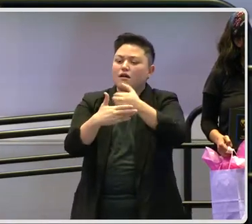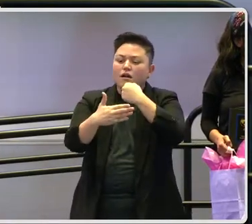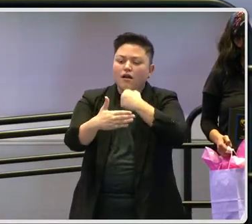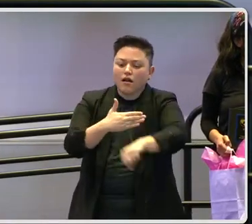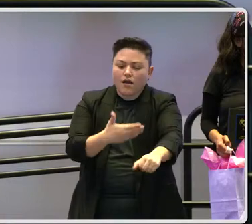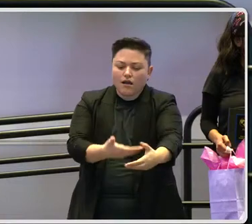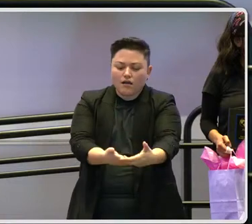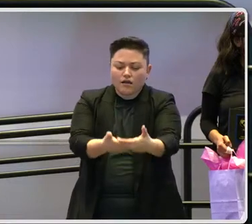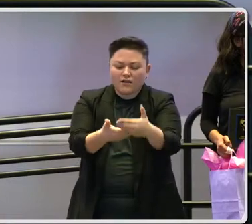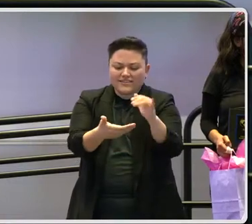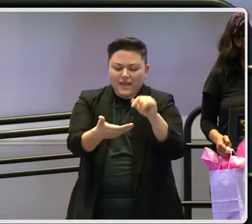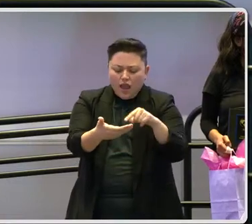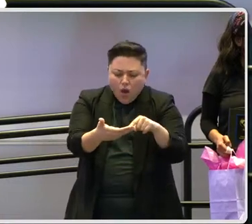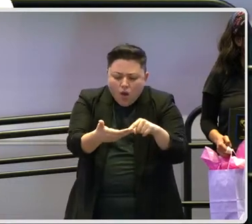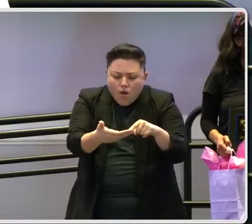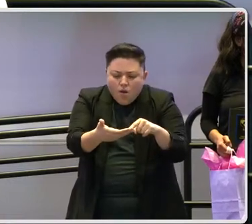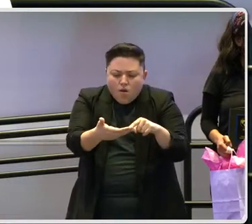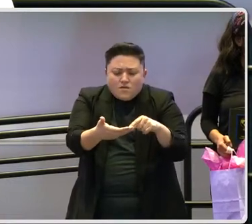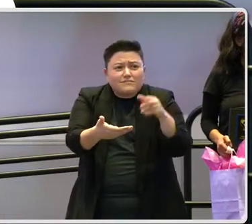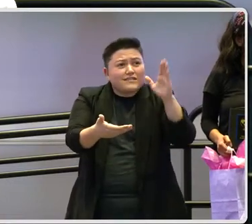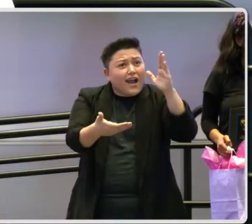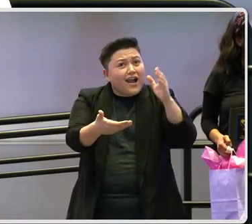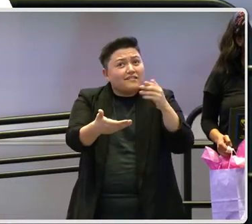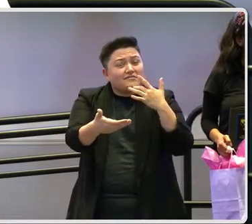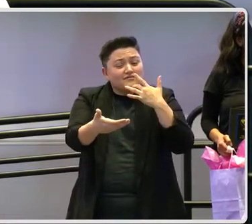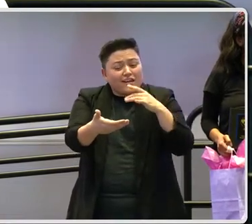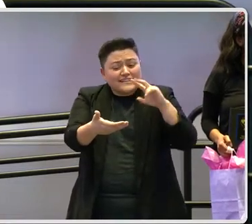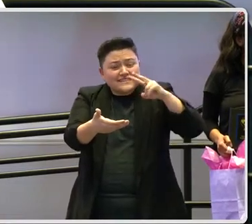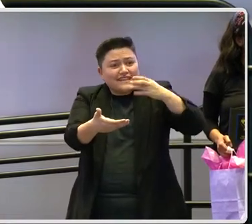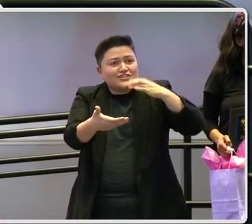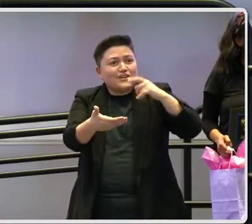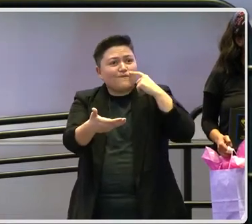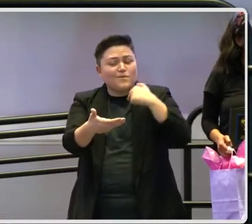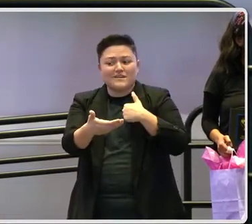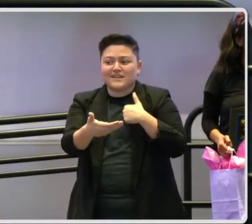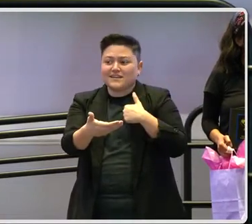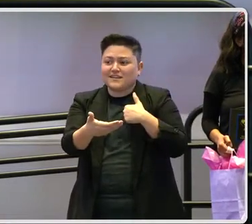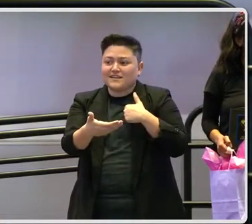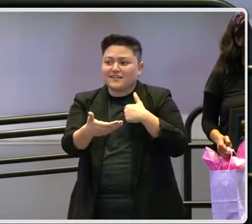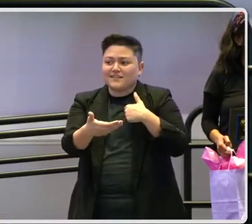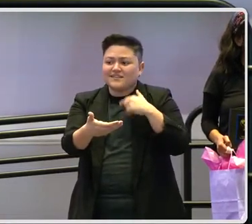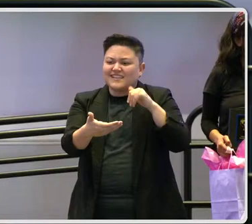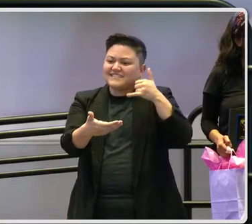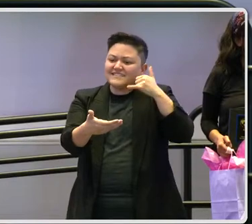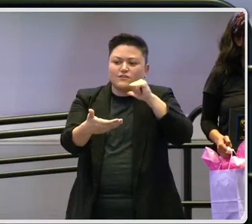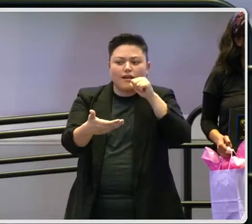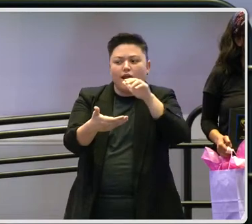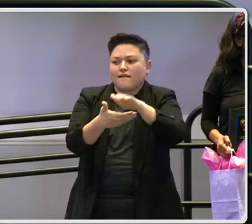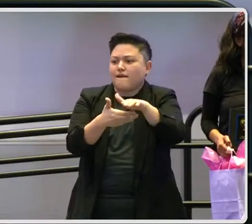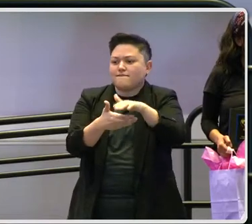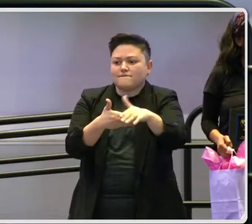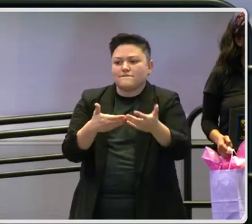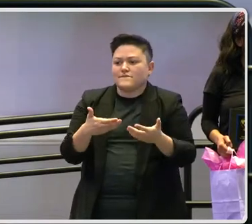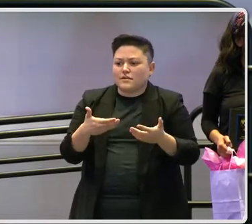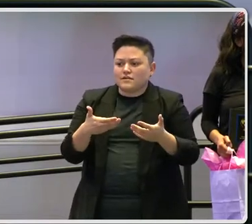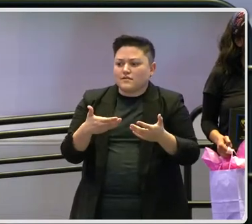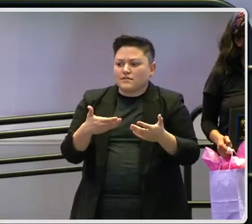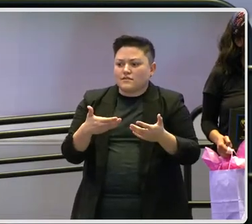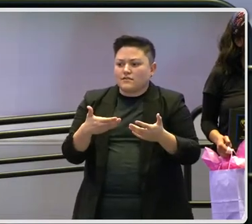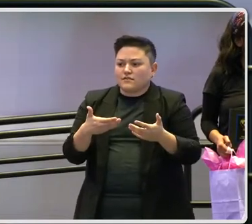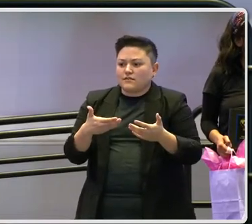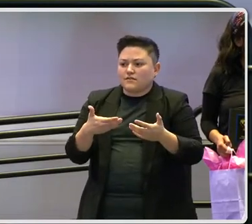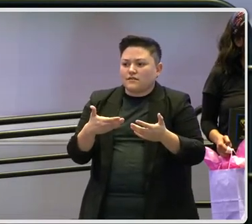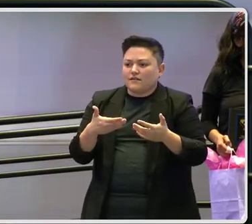said, God, you blessed me with a second chance. But that still wasn't enough death and weight to hold